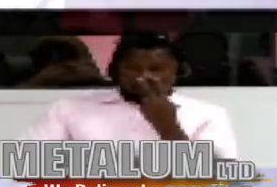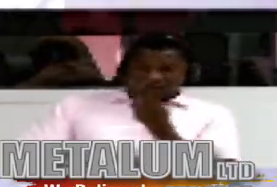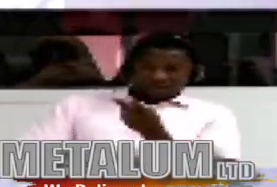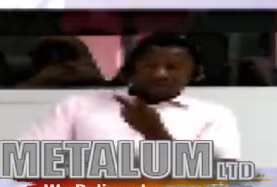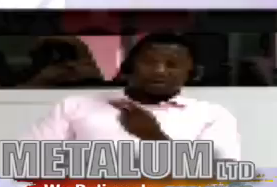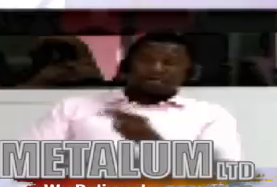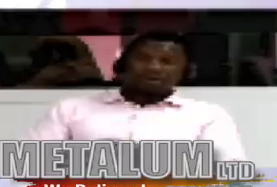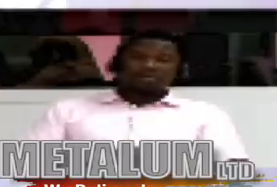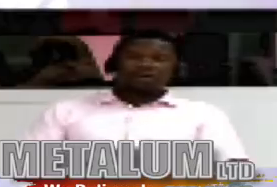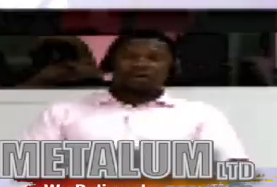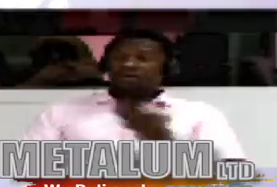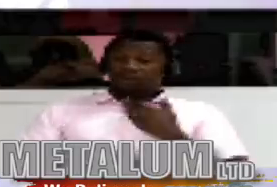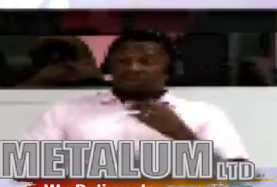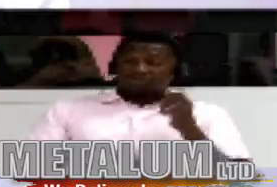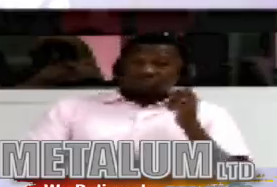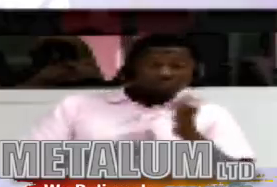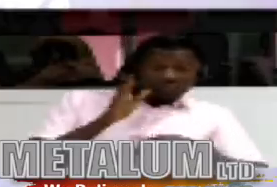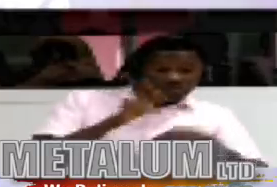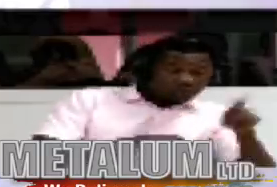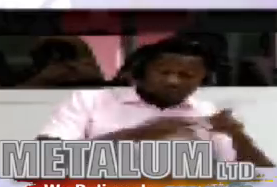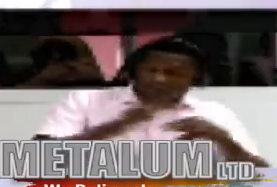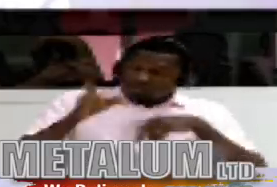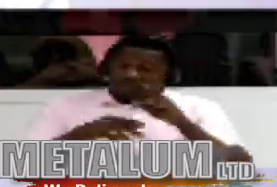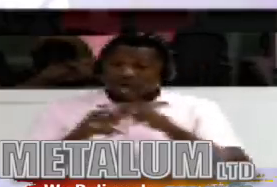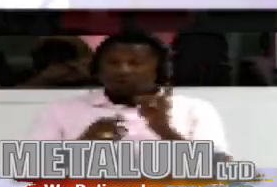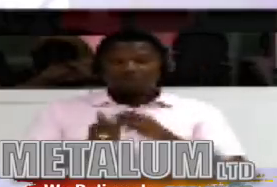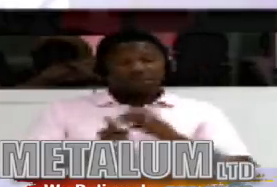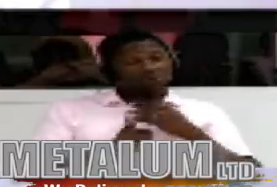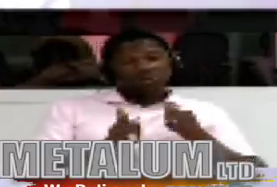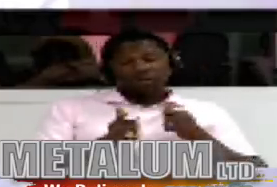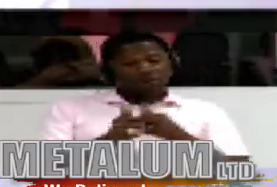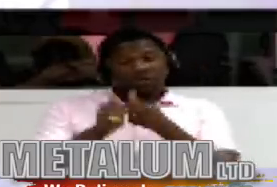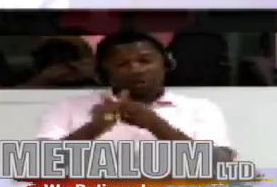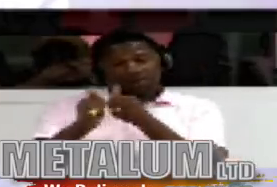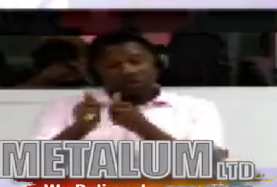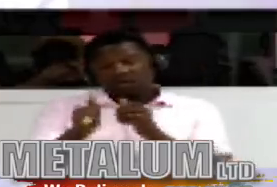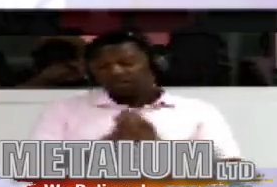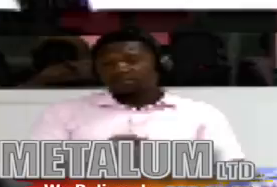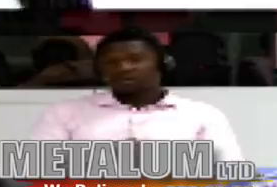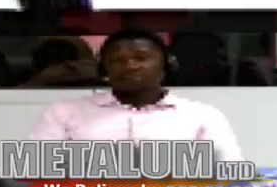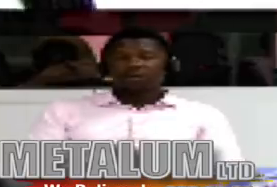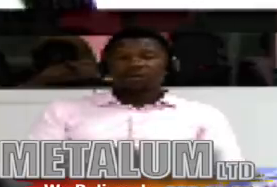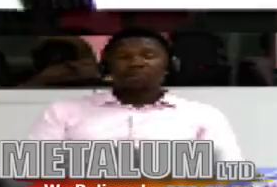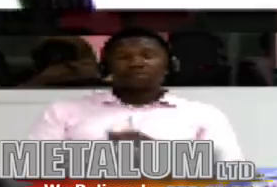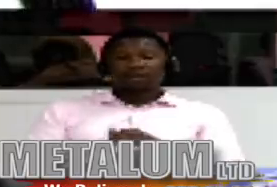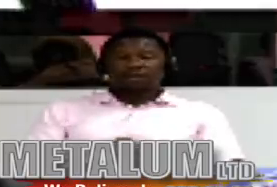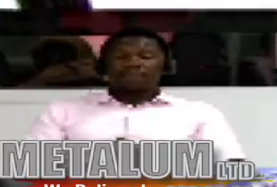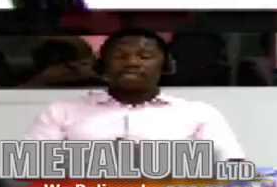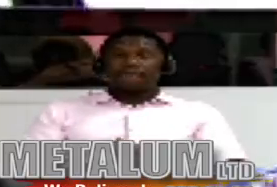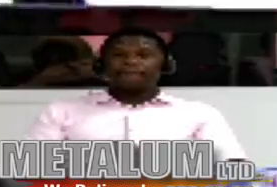Just the commotion, or were they being chased? Yeah, the commotion at the time. The commotion at the time, yes.